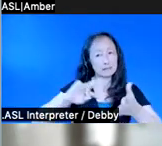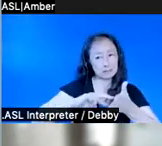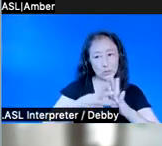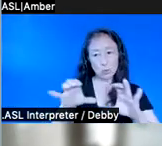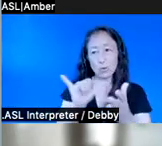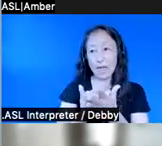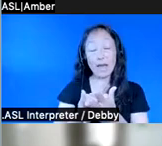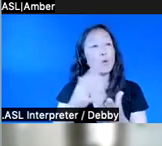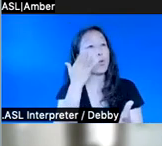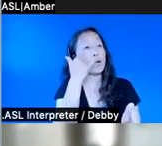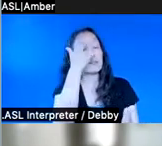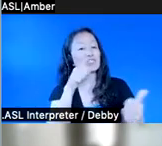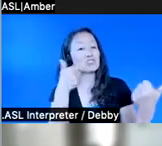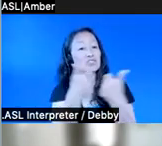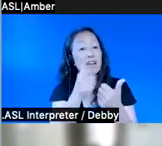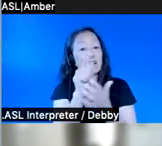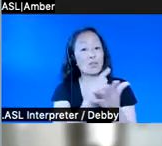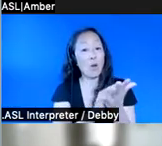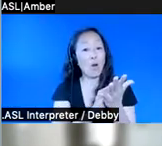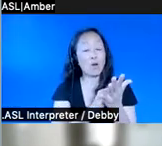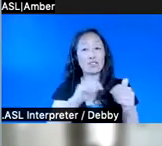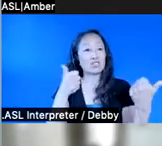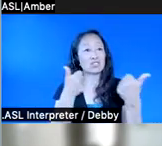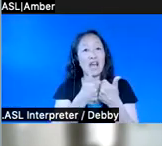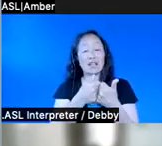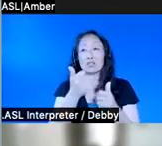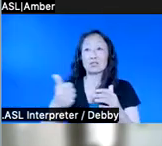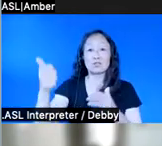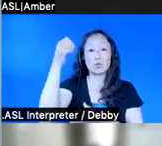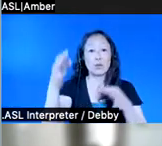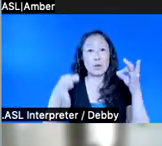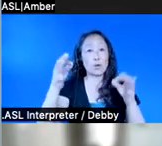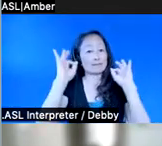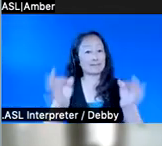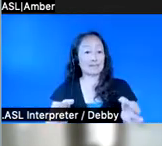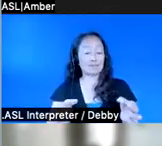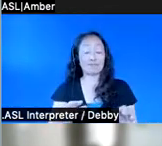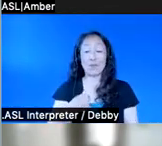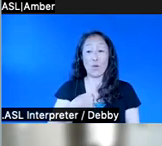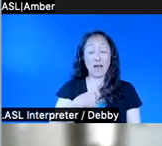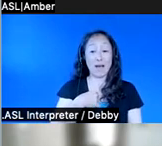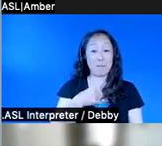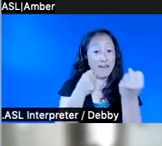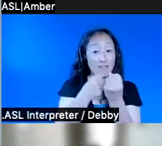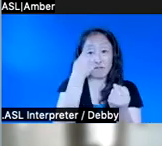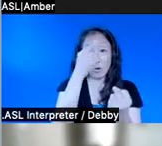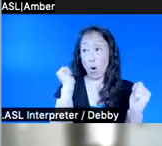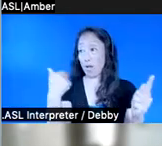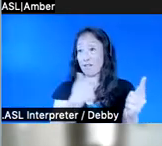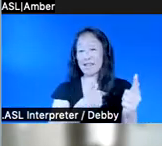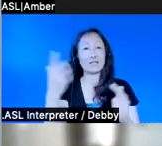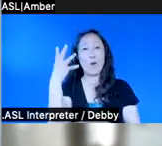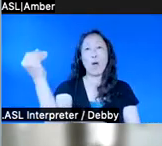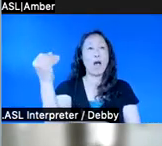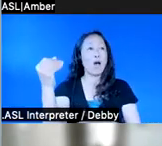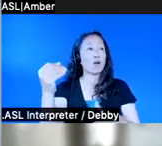the law, the Supreme Court ruling, right? Like, so I'm not advocating for all of us to go out and